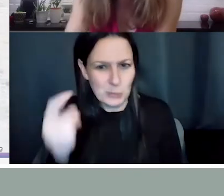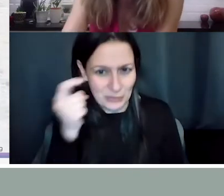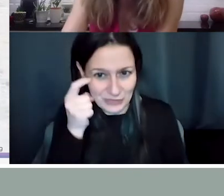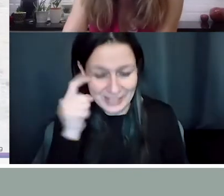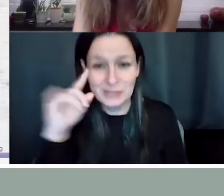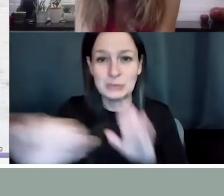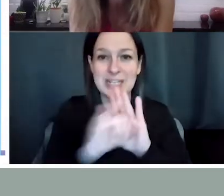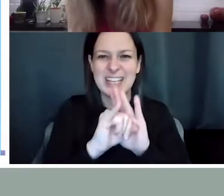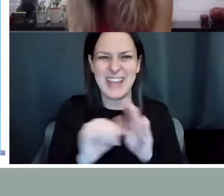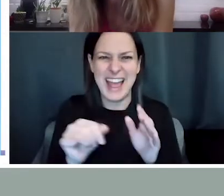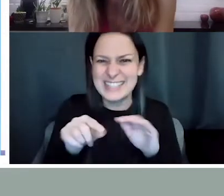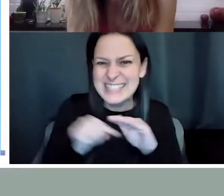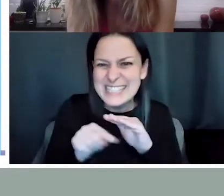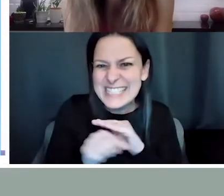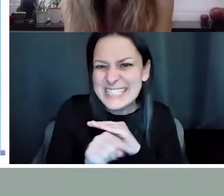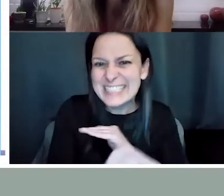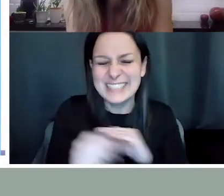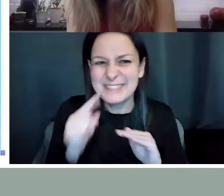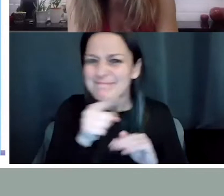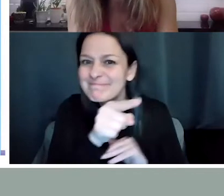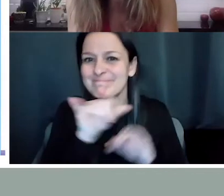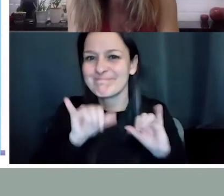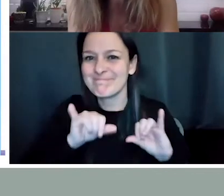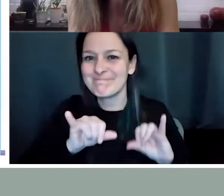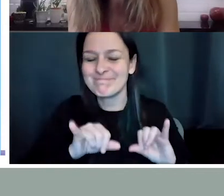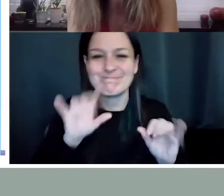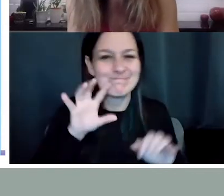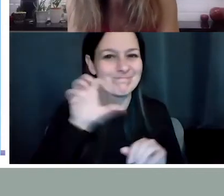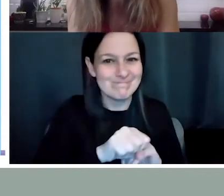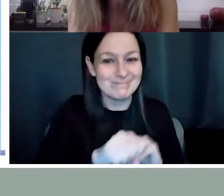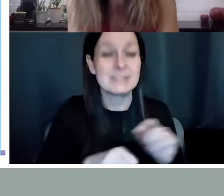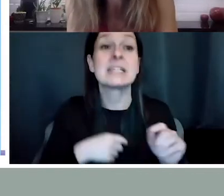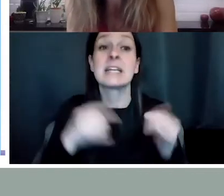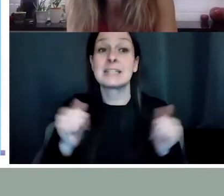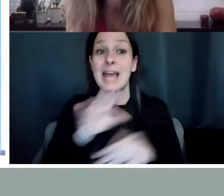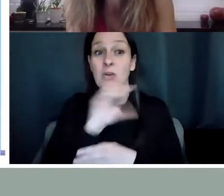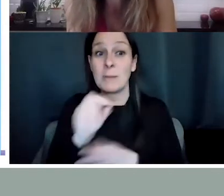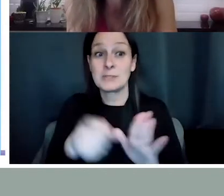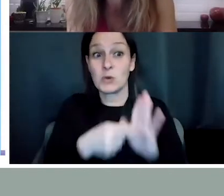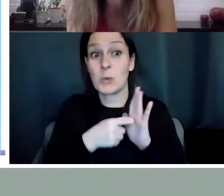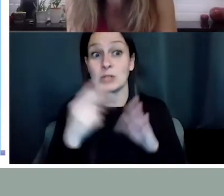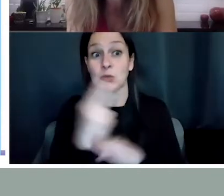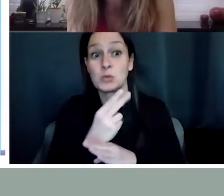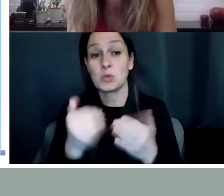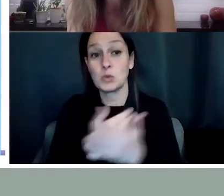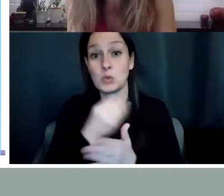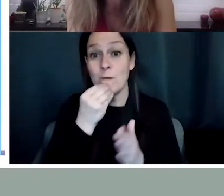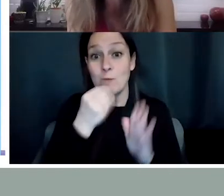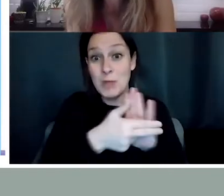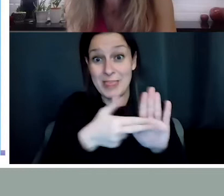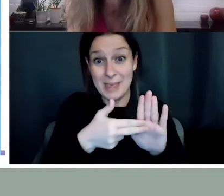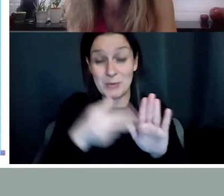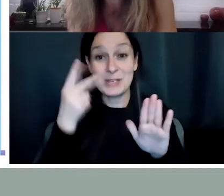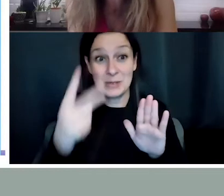identify these sneaky culprits. It's getting easier as companies are required to use this new food label, where you can see